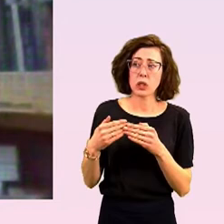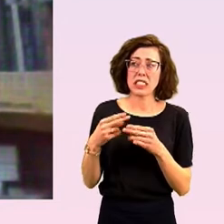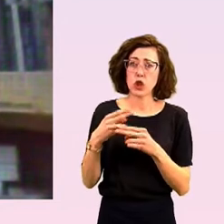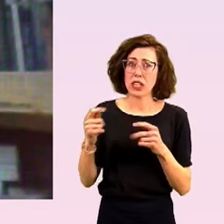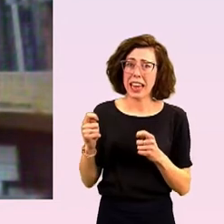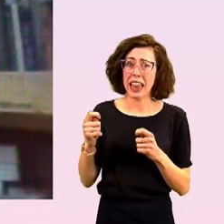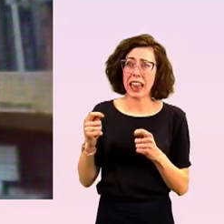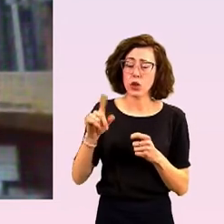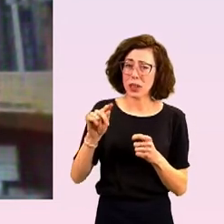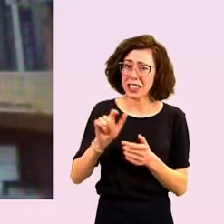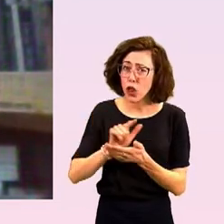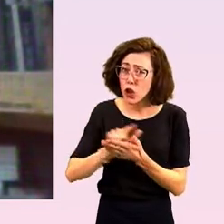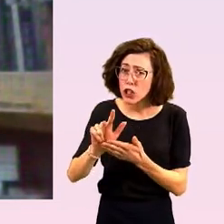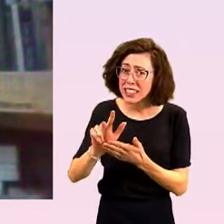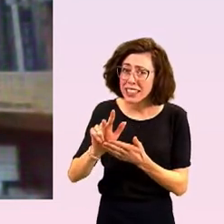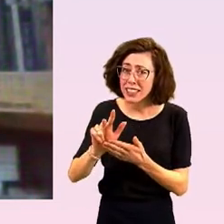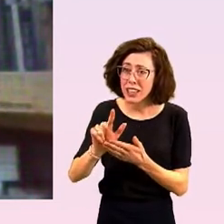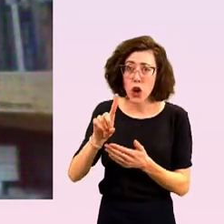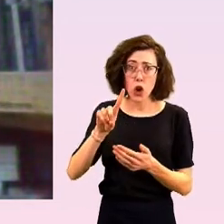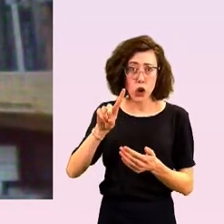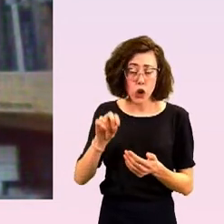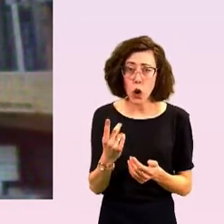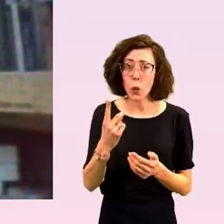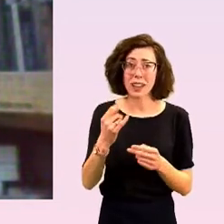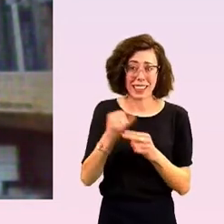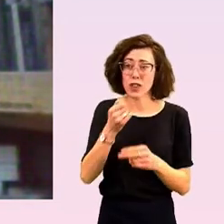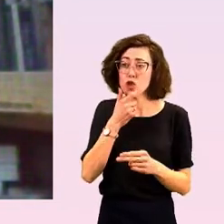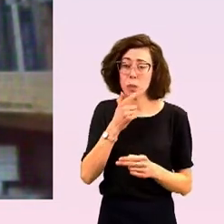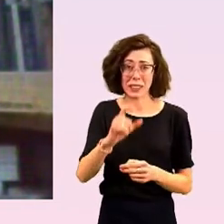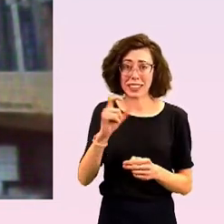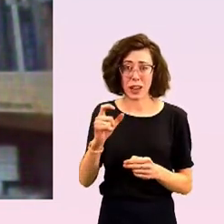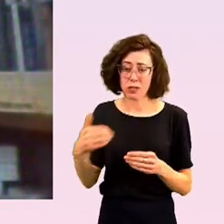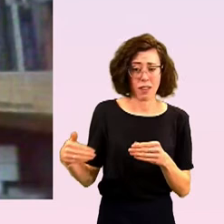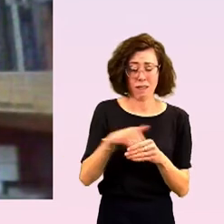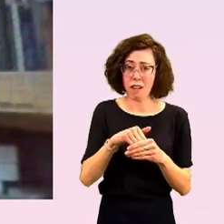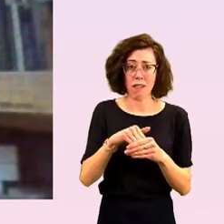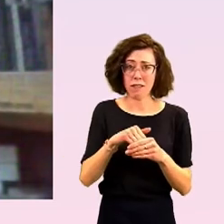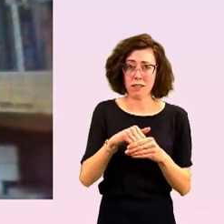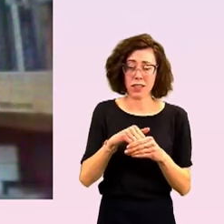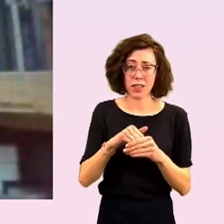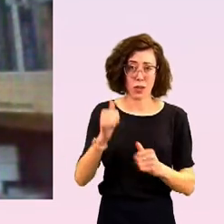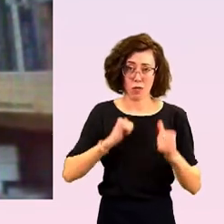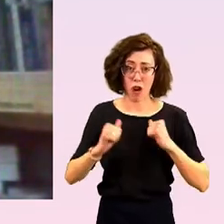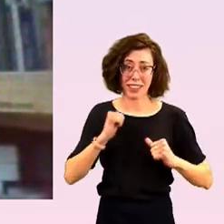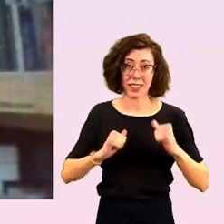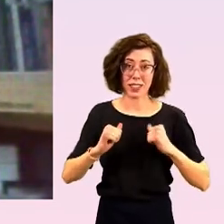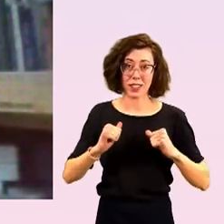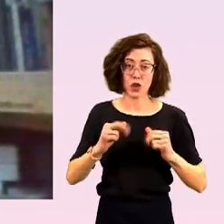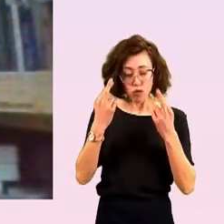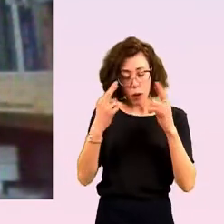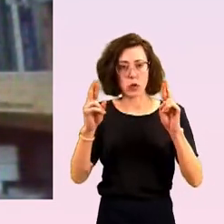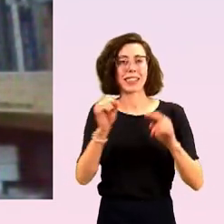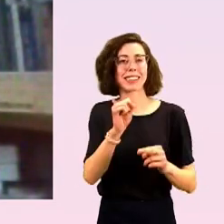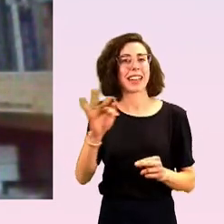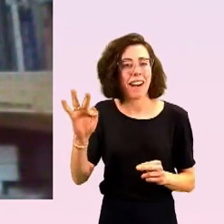member of Dublin City Council walked in Pride or participated in the annual Pride event as Dublin City Council staff. They're